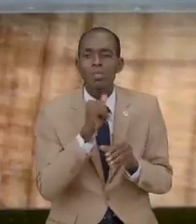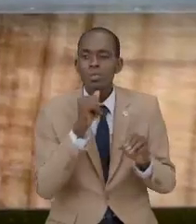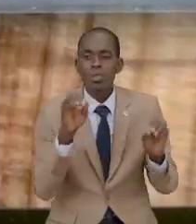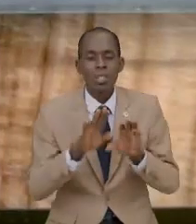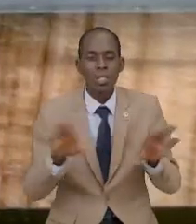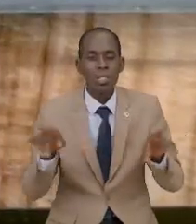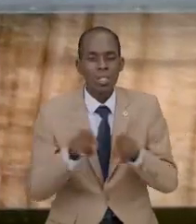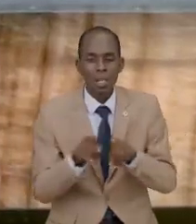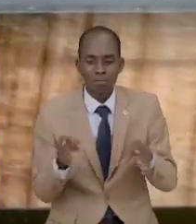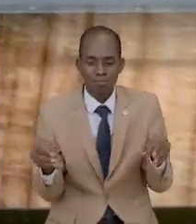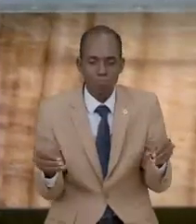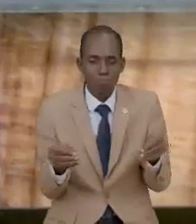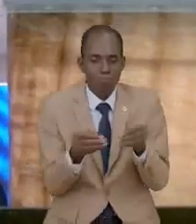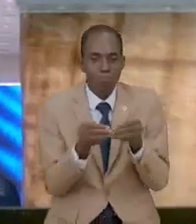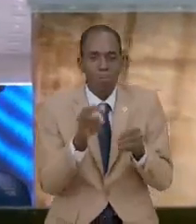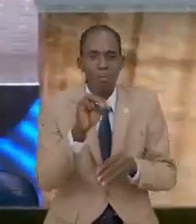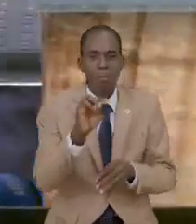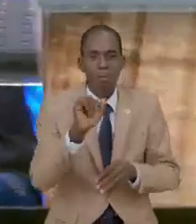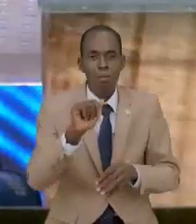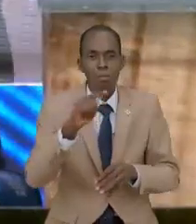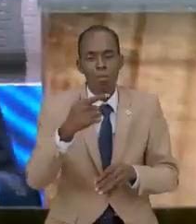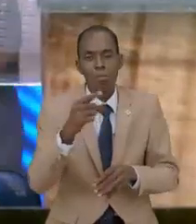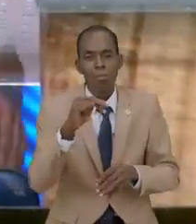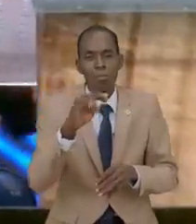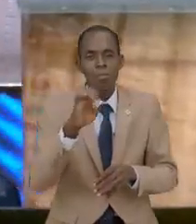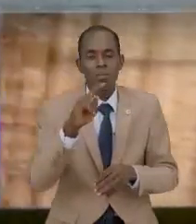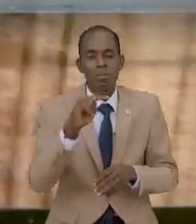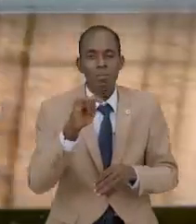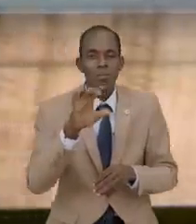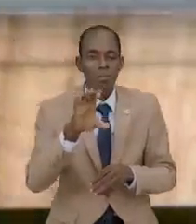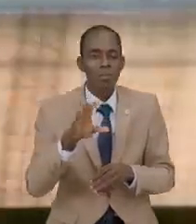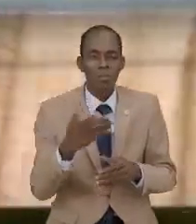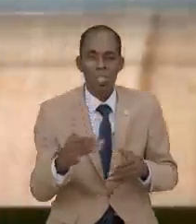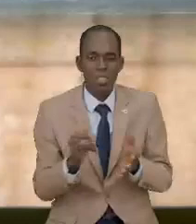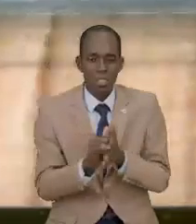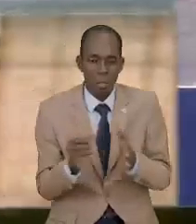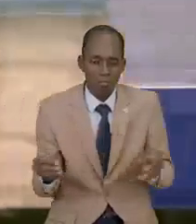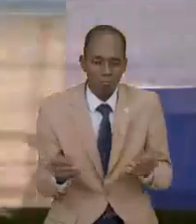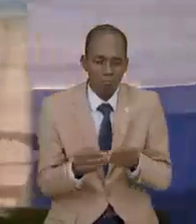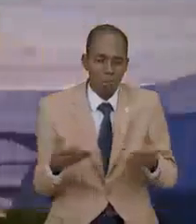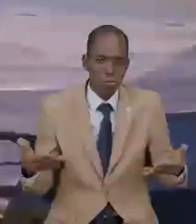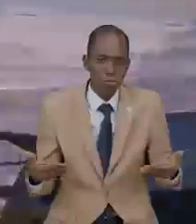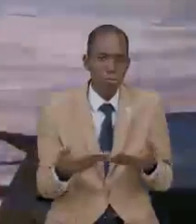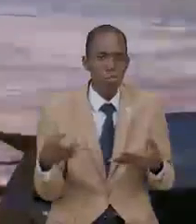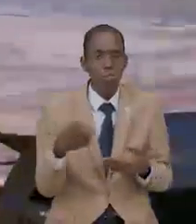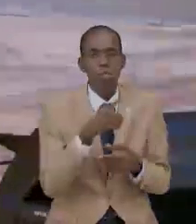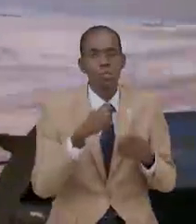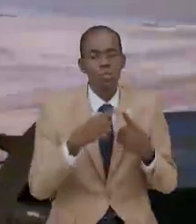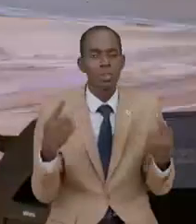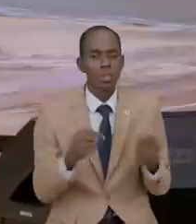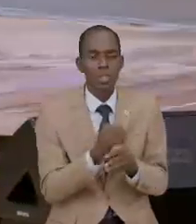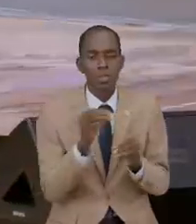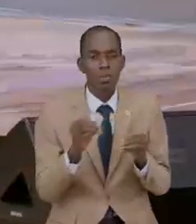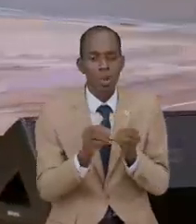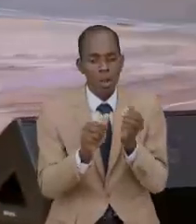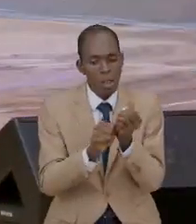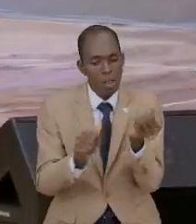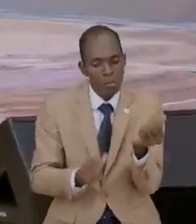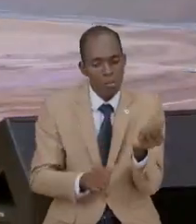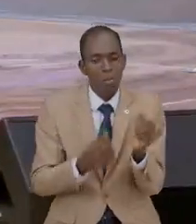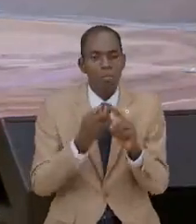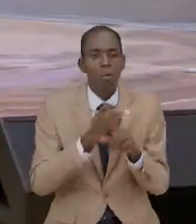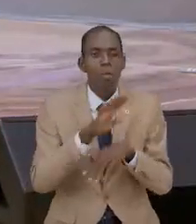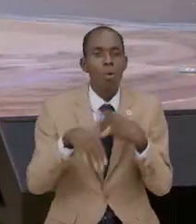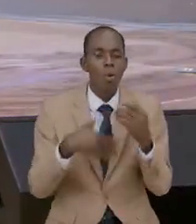magnetic current between you and evil anymore. Abstain from all appearance of